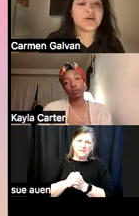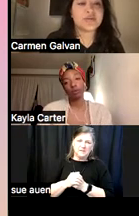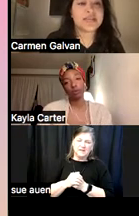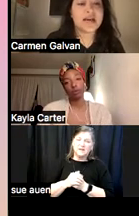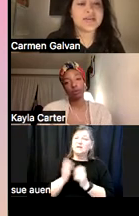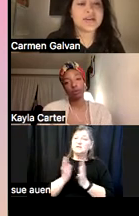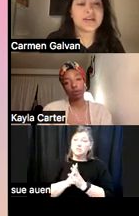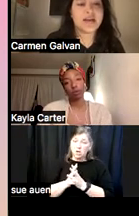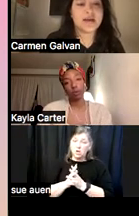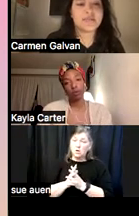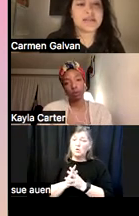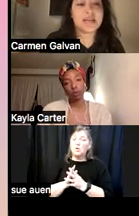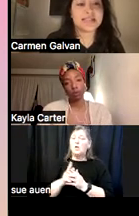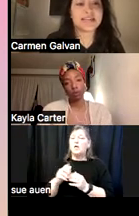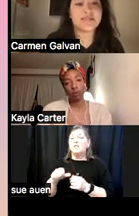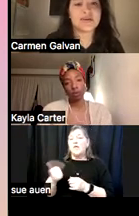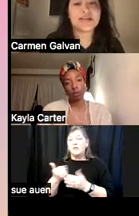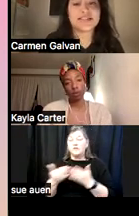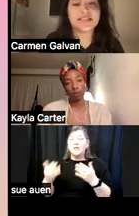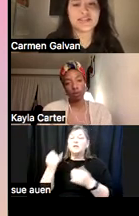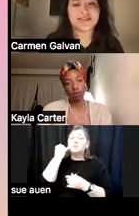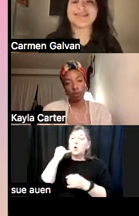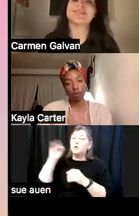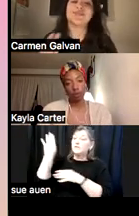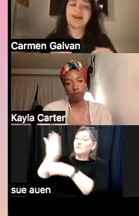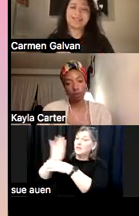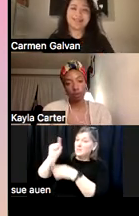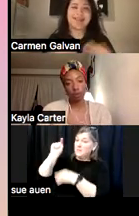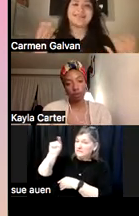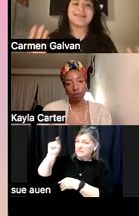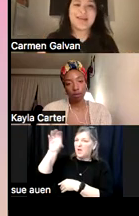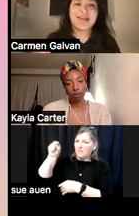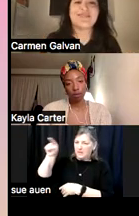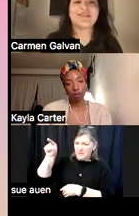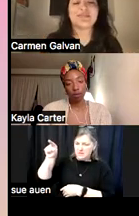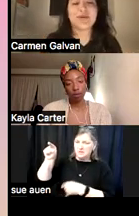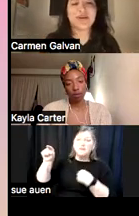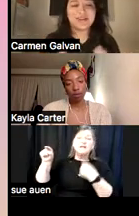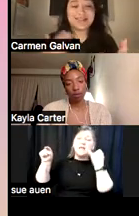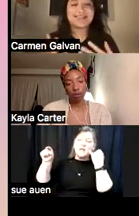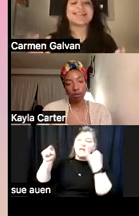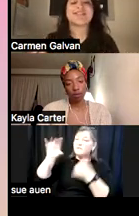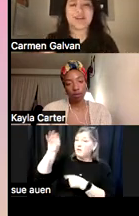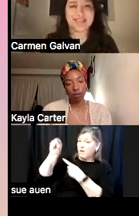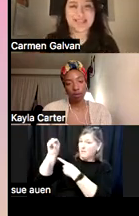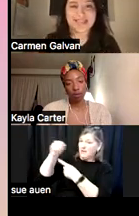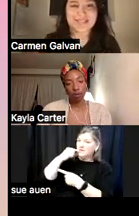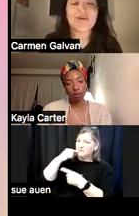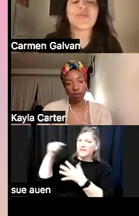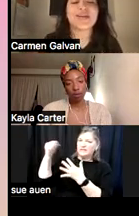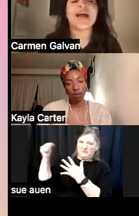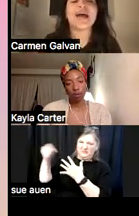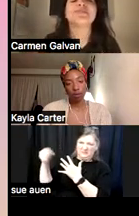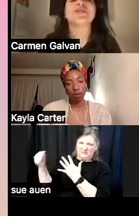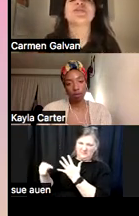So the other thing is that if the organization, this is where I say, if an employer says certain things,